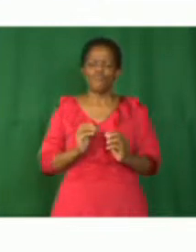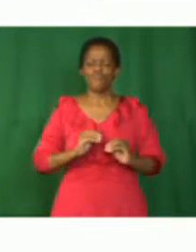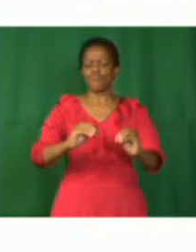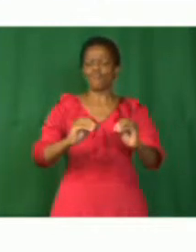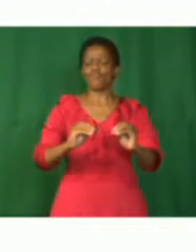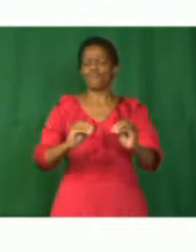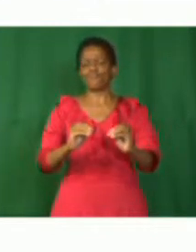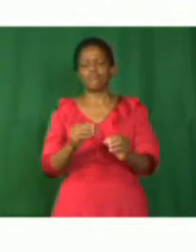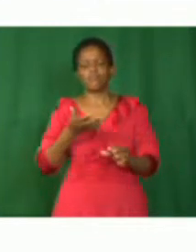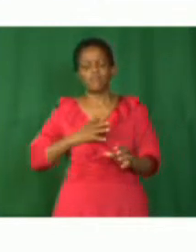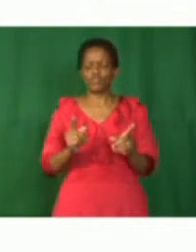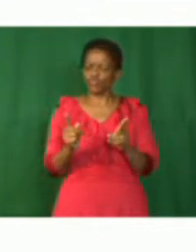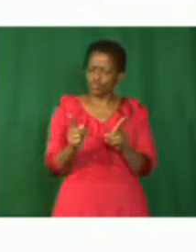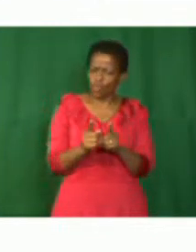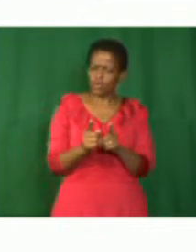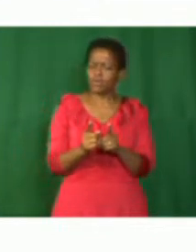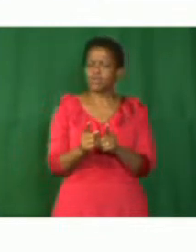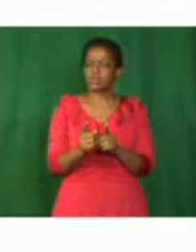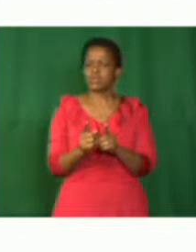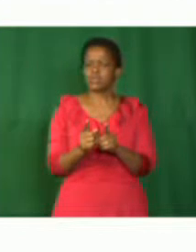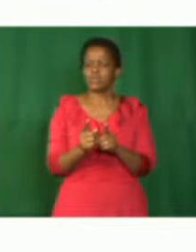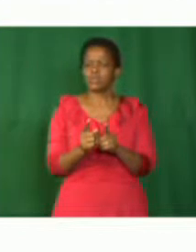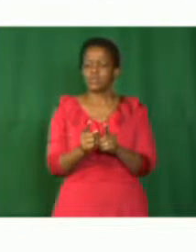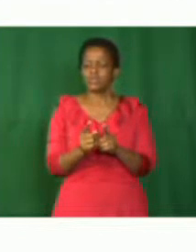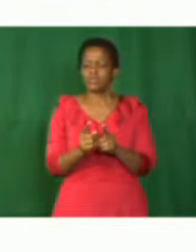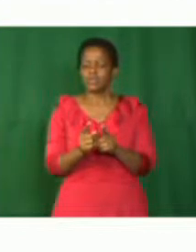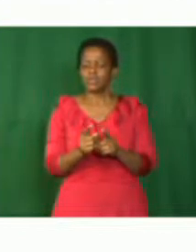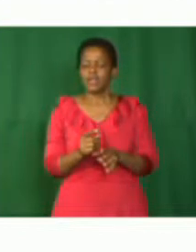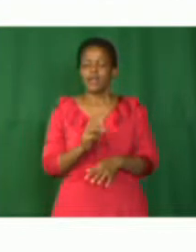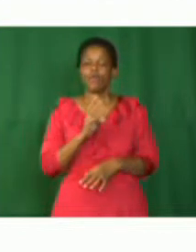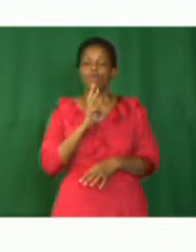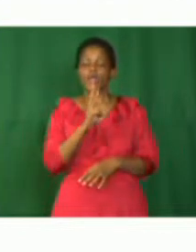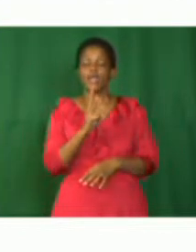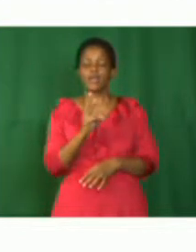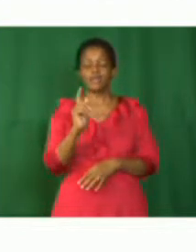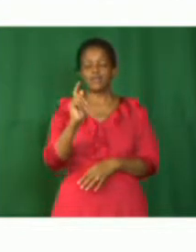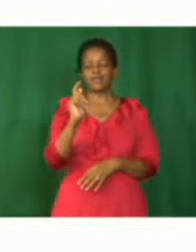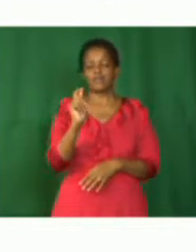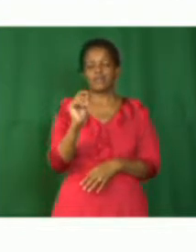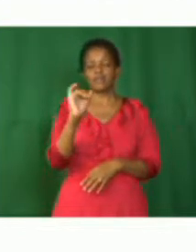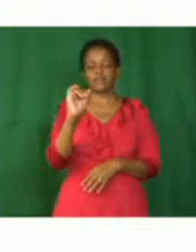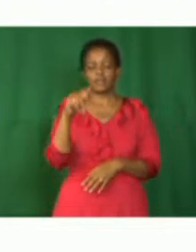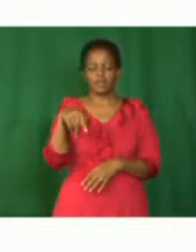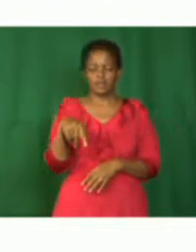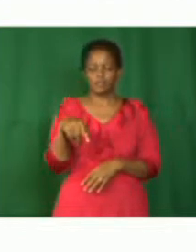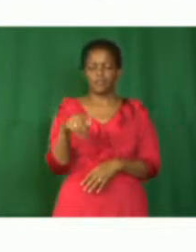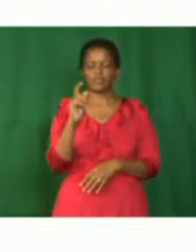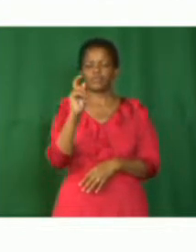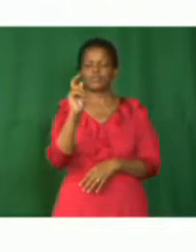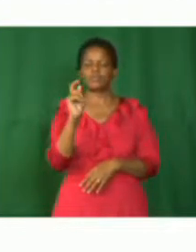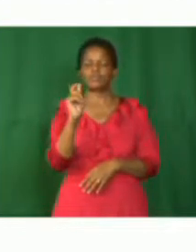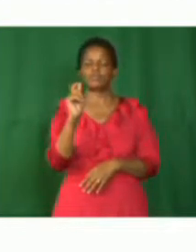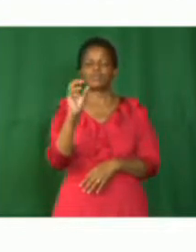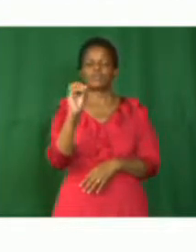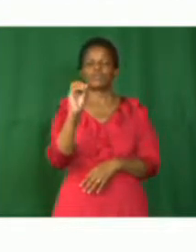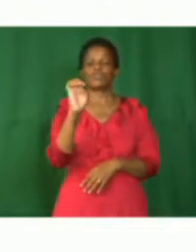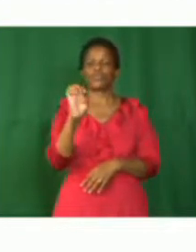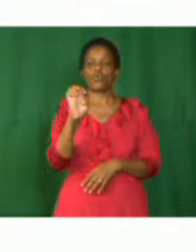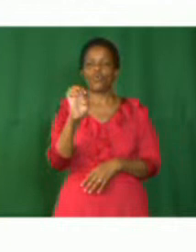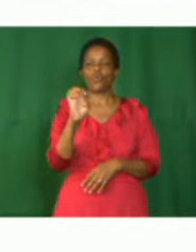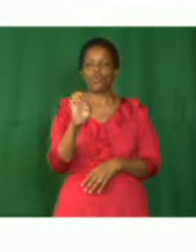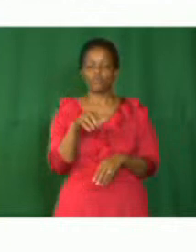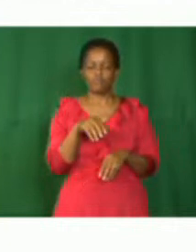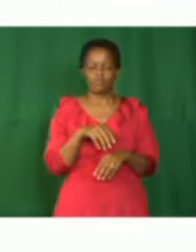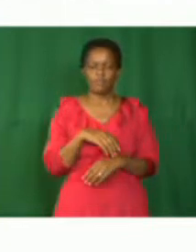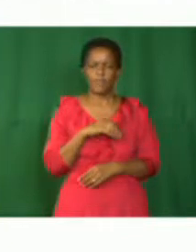short. And then we tiptoed to the doorstep and gently knocked on the